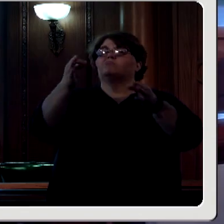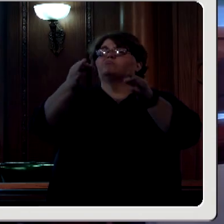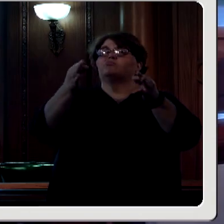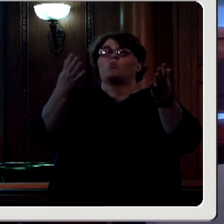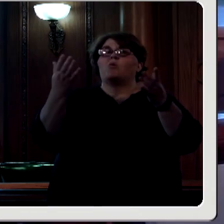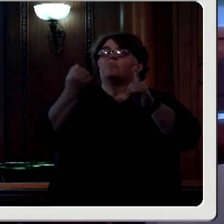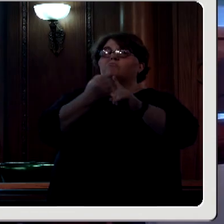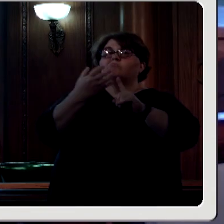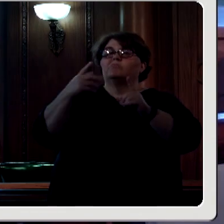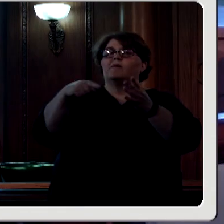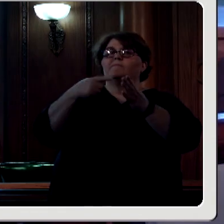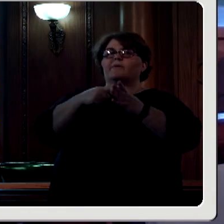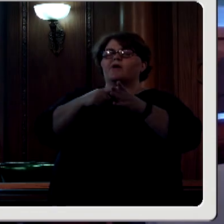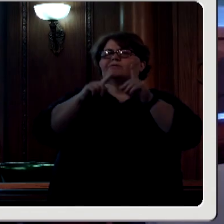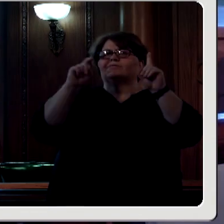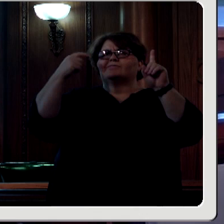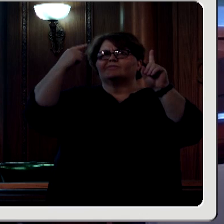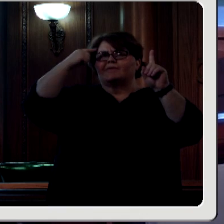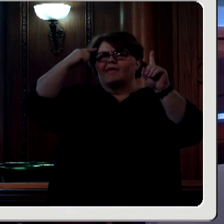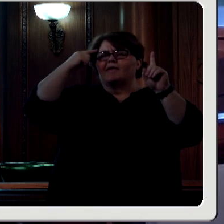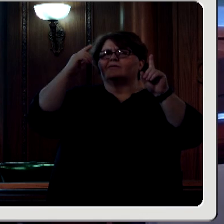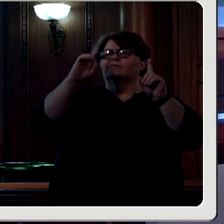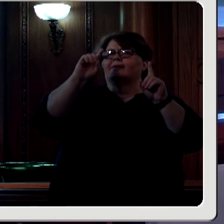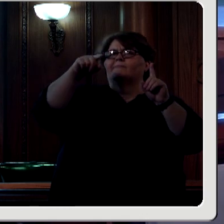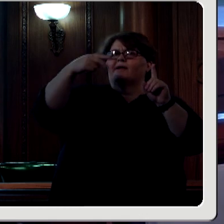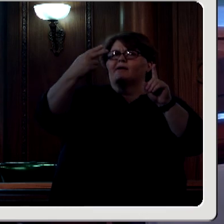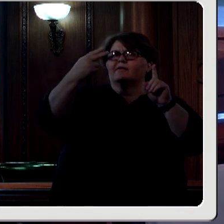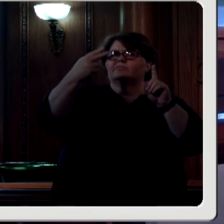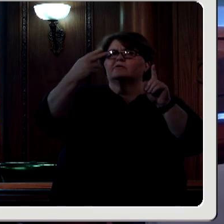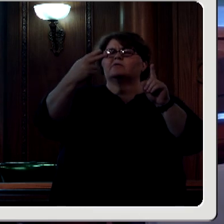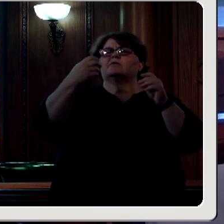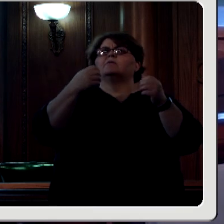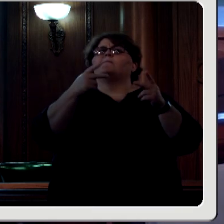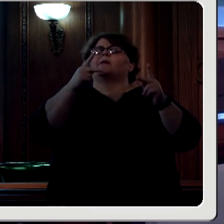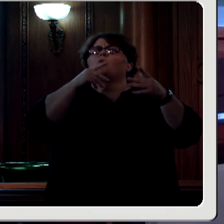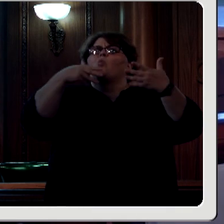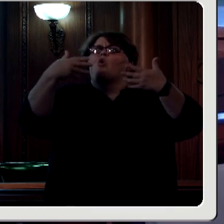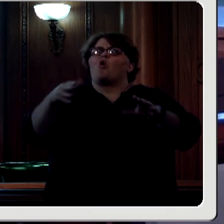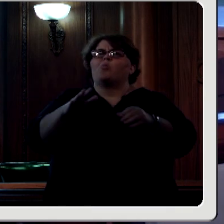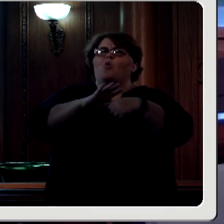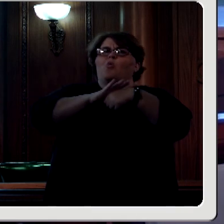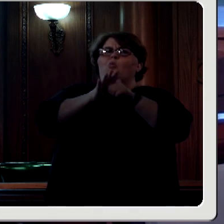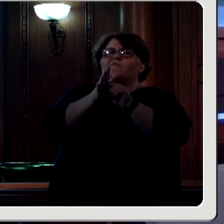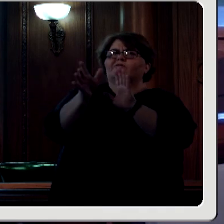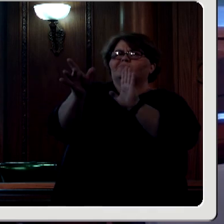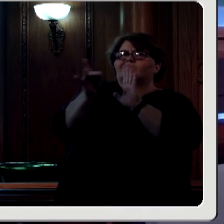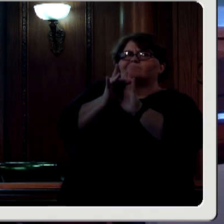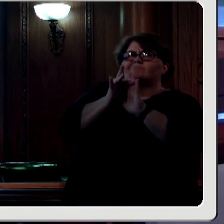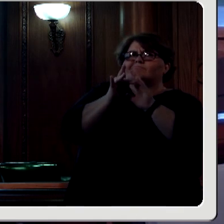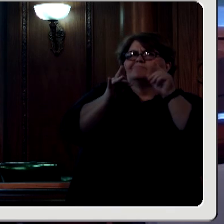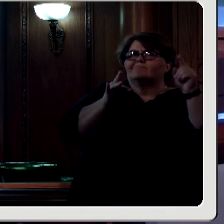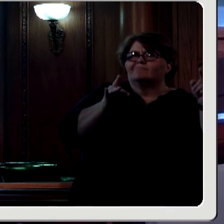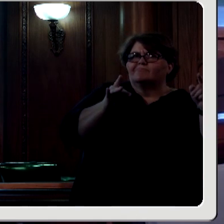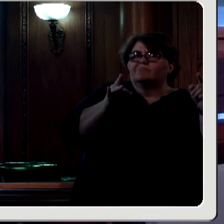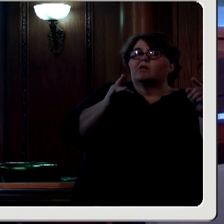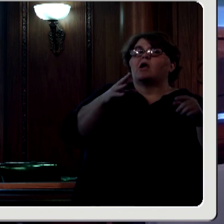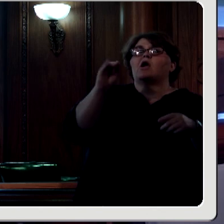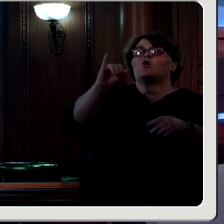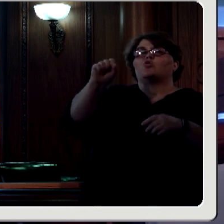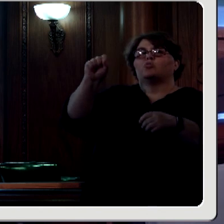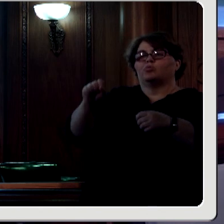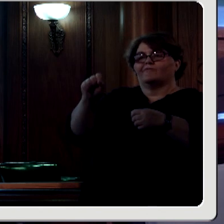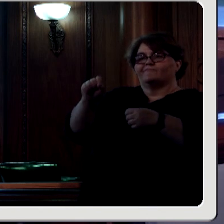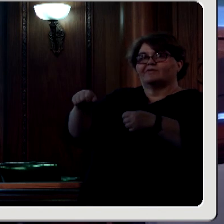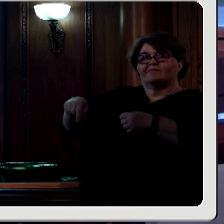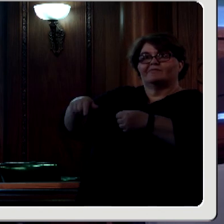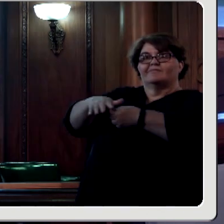so we're going to reconcile our numbers. But the numbers that we're going with, and again, we're going to stay on the weekends. I know